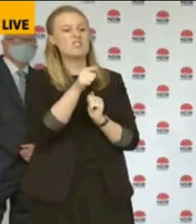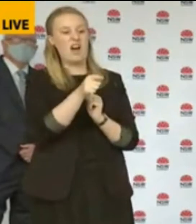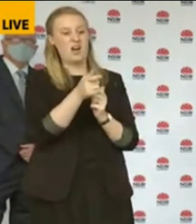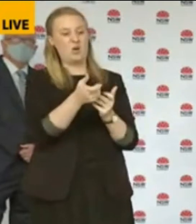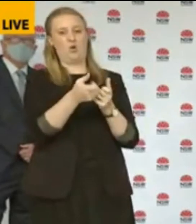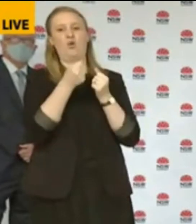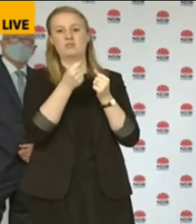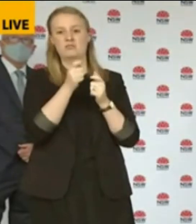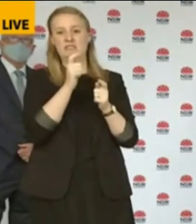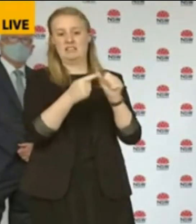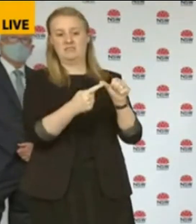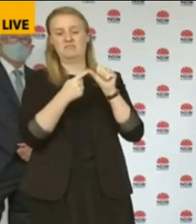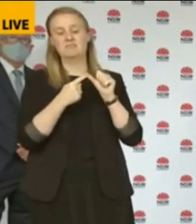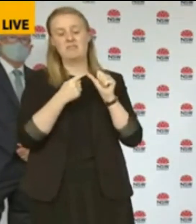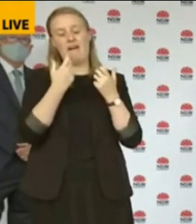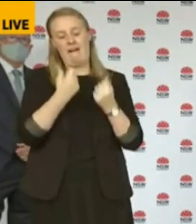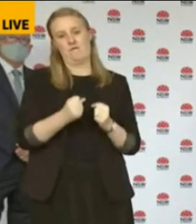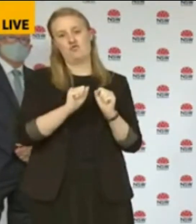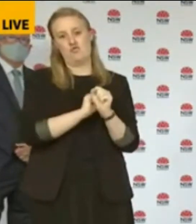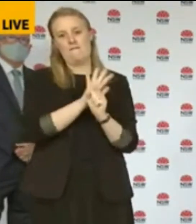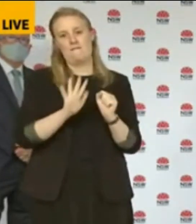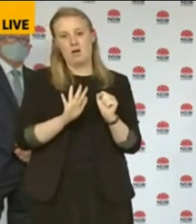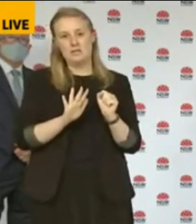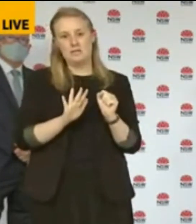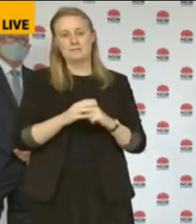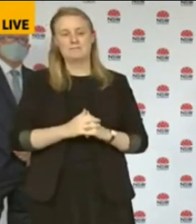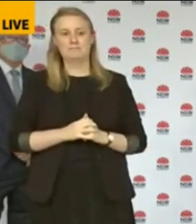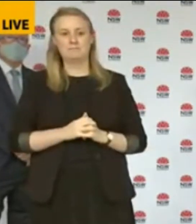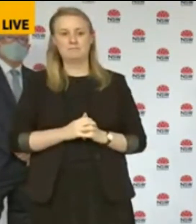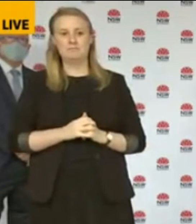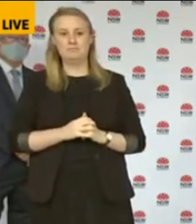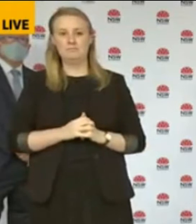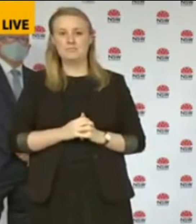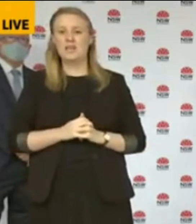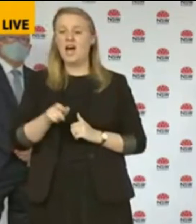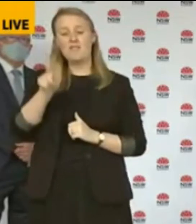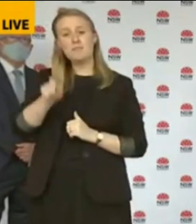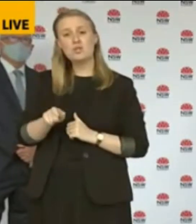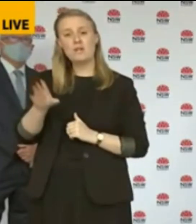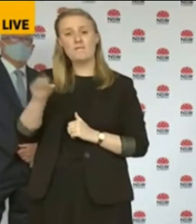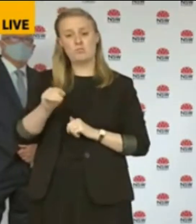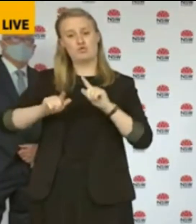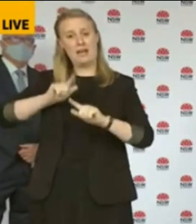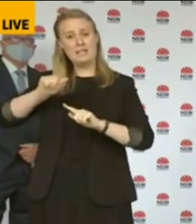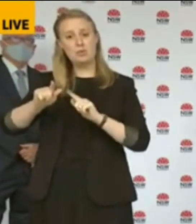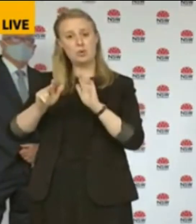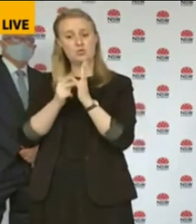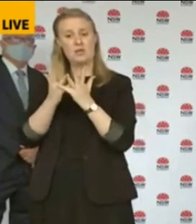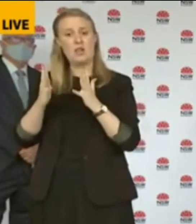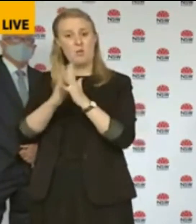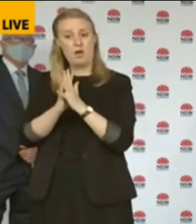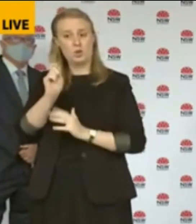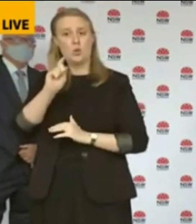about that. And then, of course, I have Howard Collins from Transport New South Wales to talk about the arrangements that we will